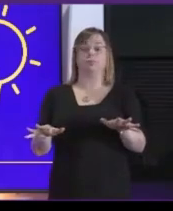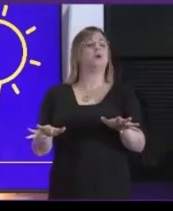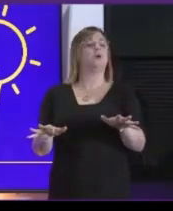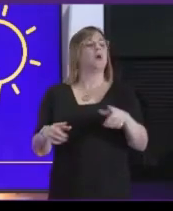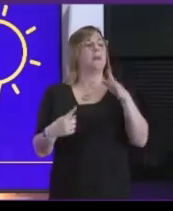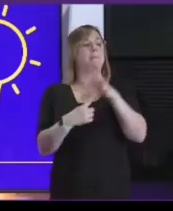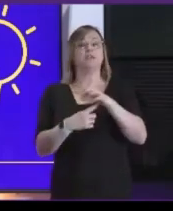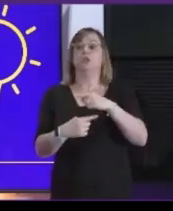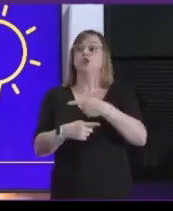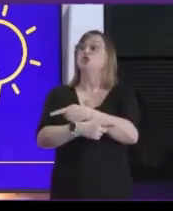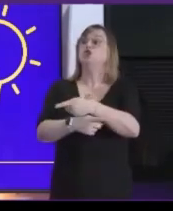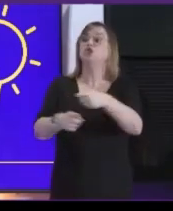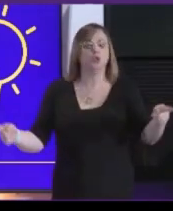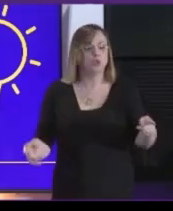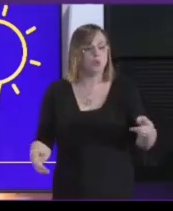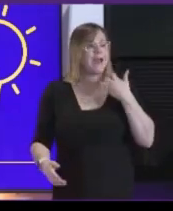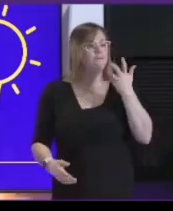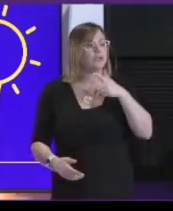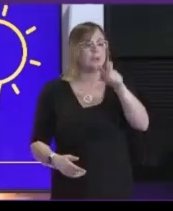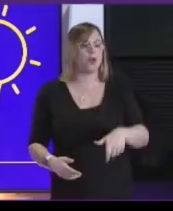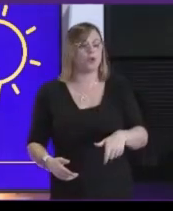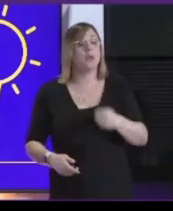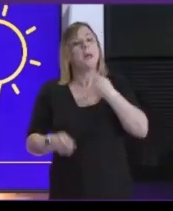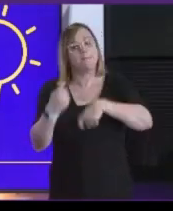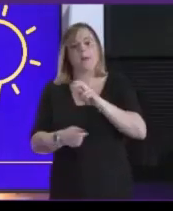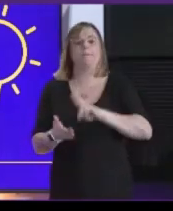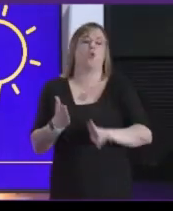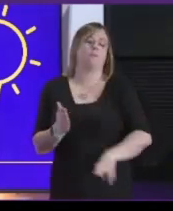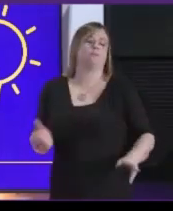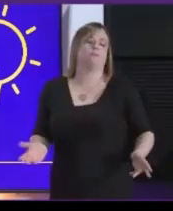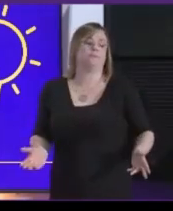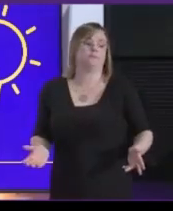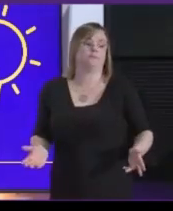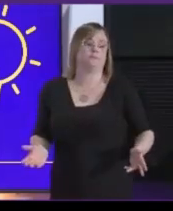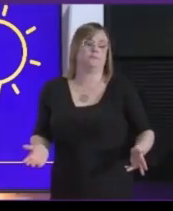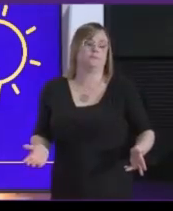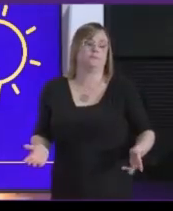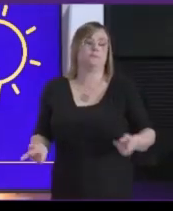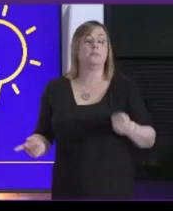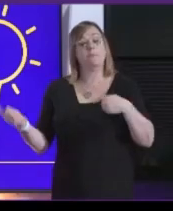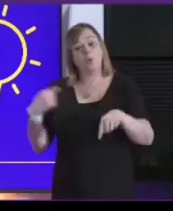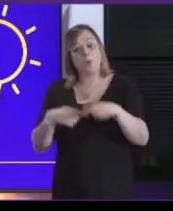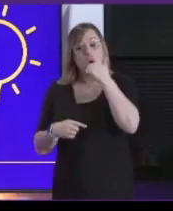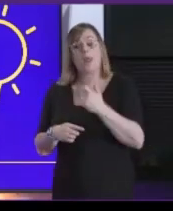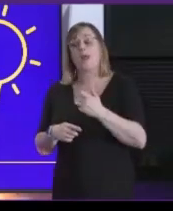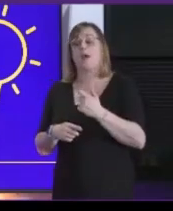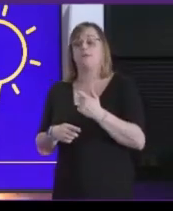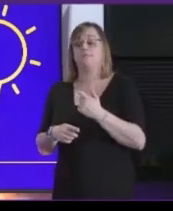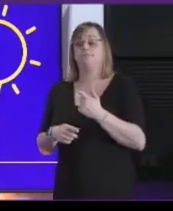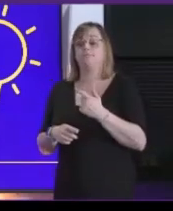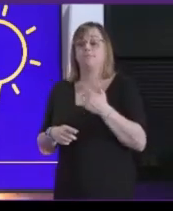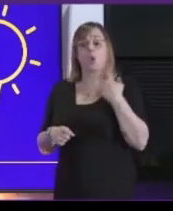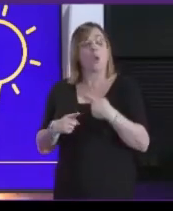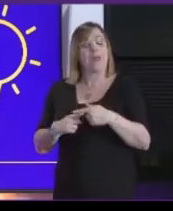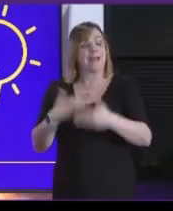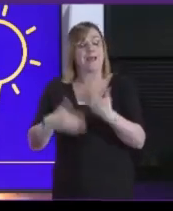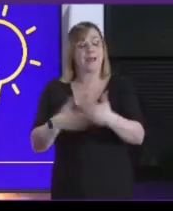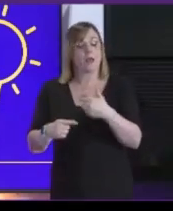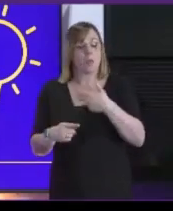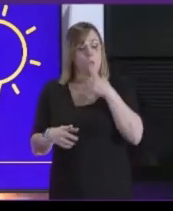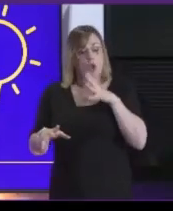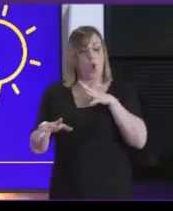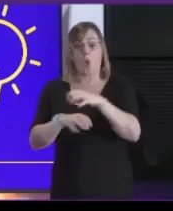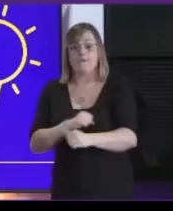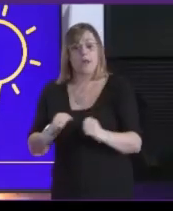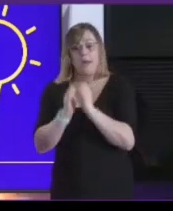you and you did it become available. But we can act very quickly, and we can overcome almost